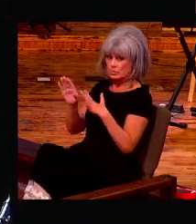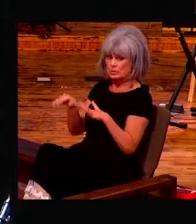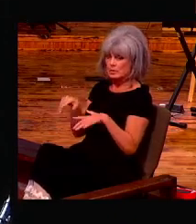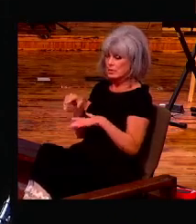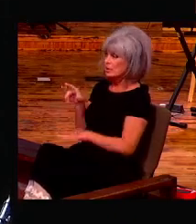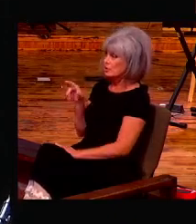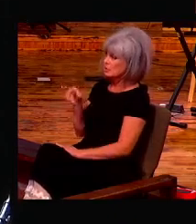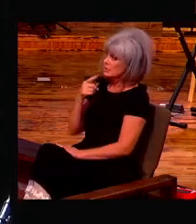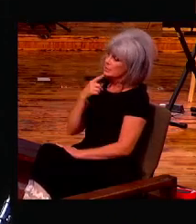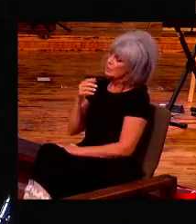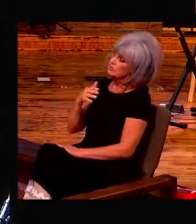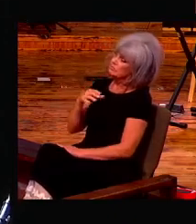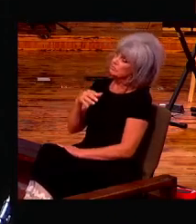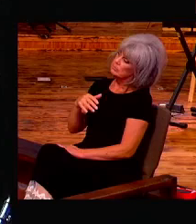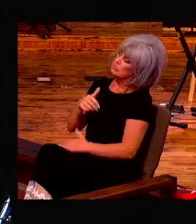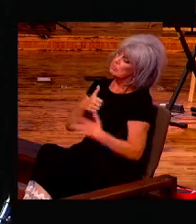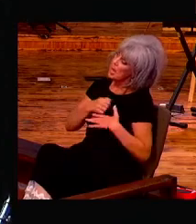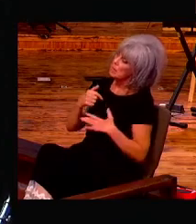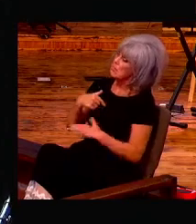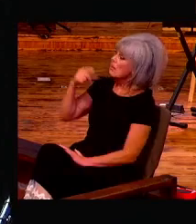she says, babe, I think it's time.